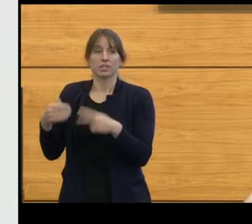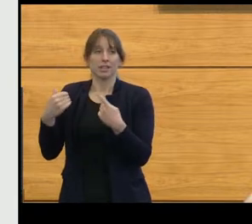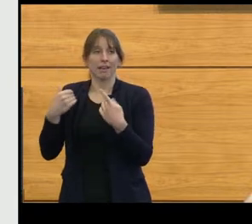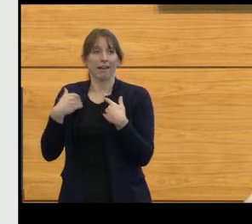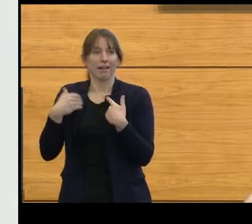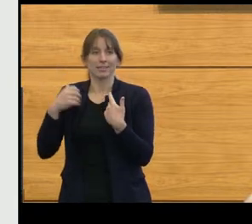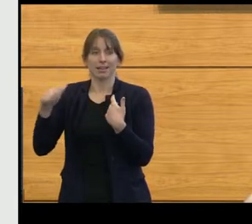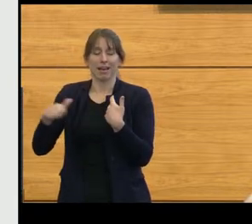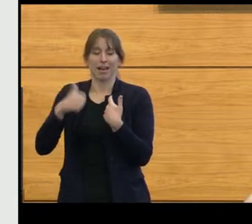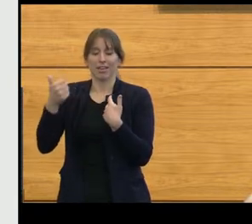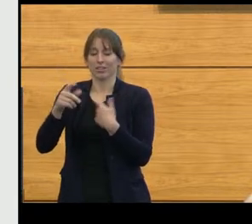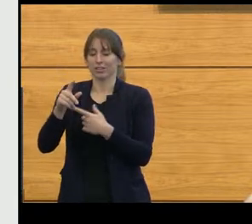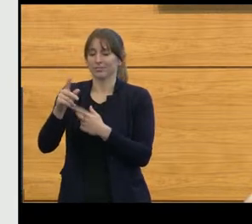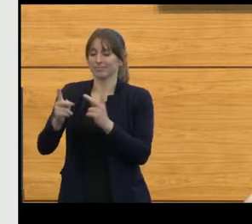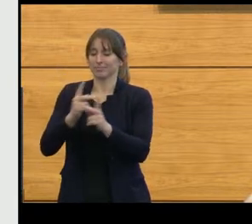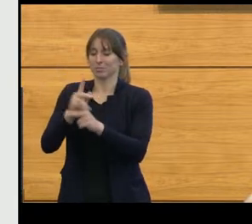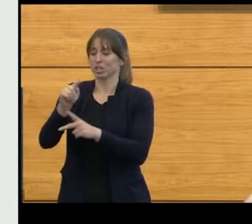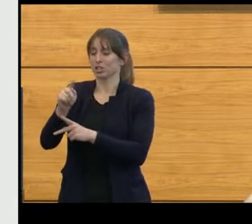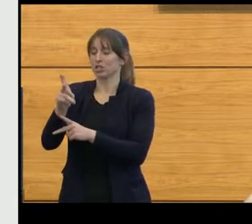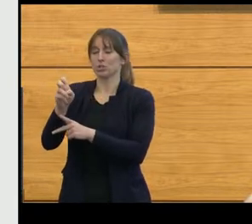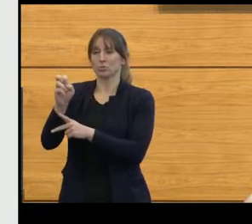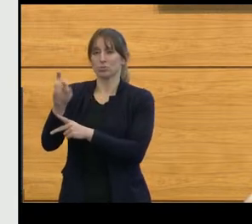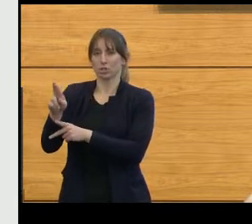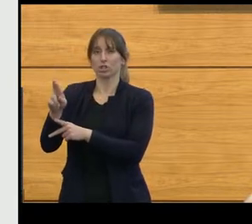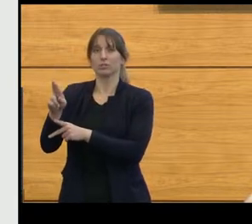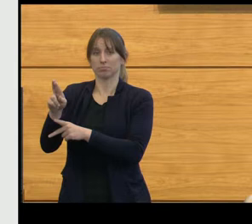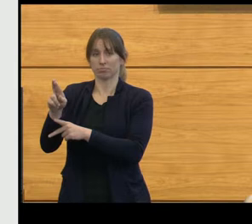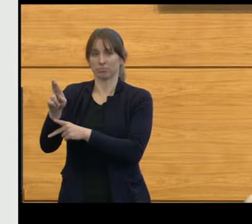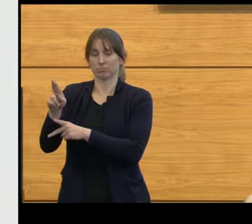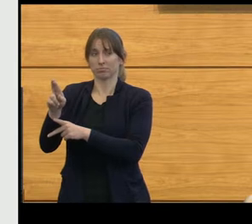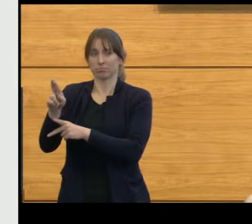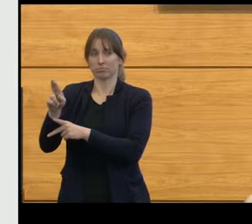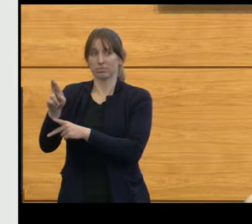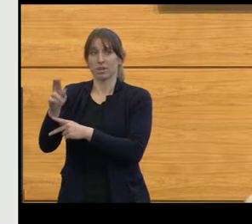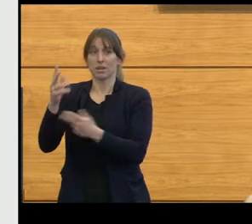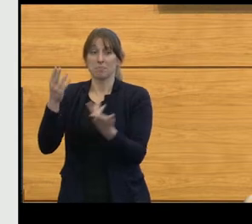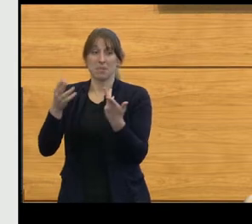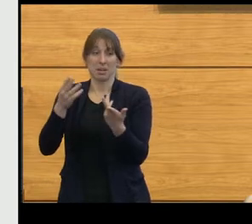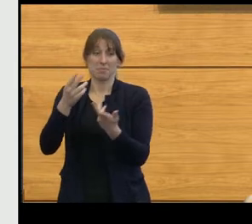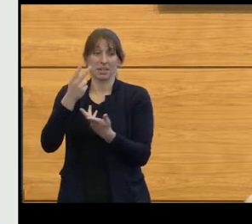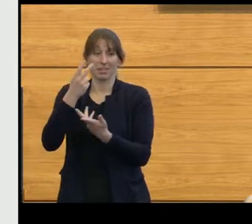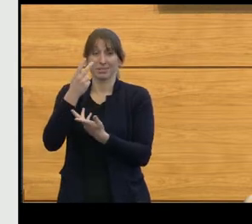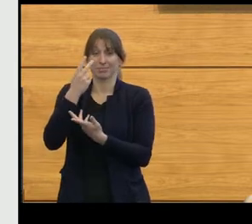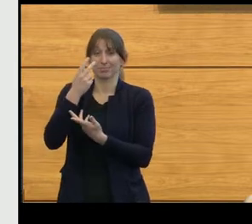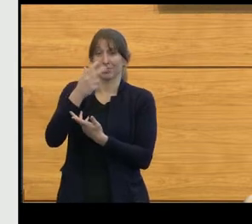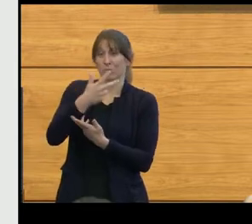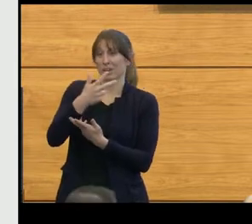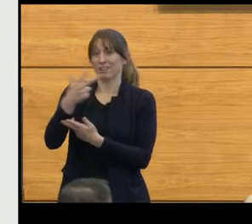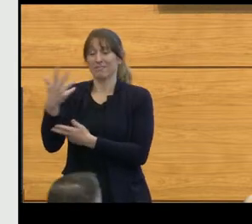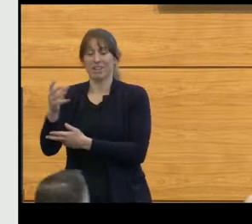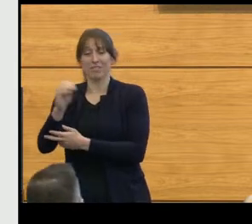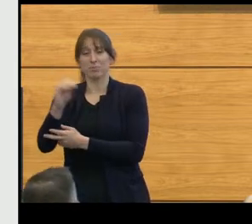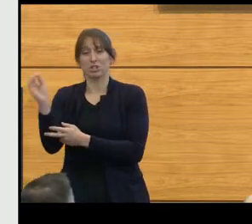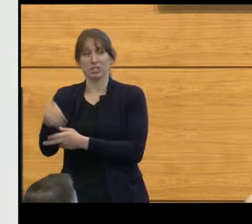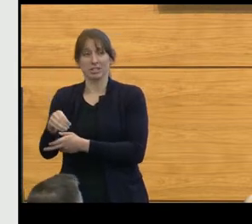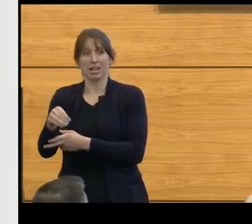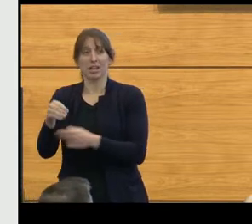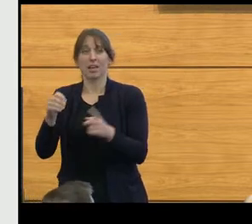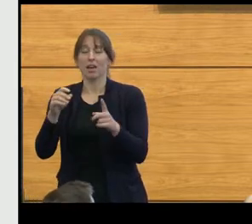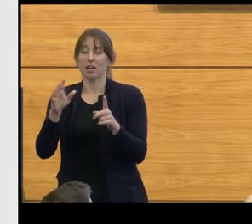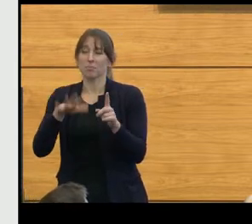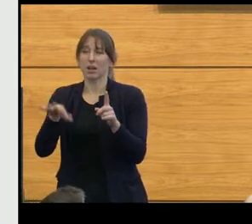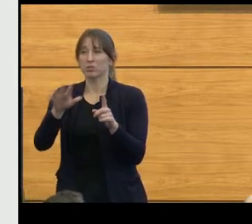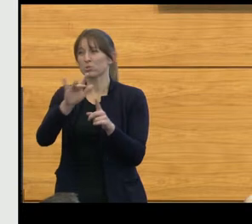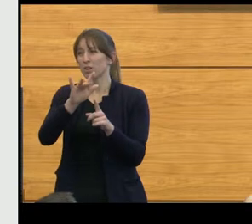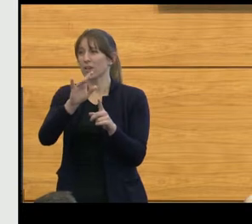had been thought to be about 2 to 3%, maybe as high as 5%. When you looked at the data really clearly, what you saw was upwards of 25